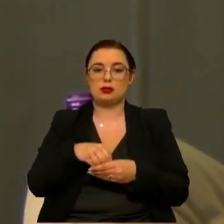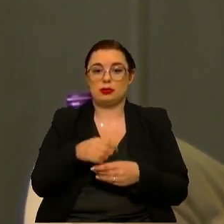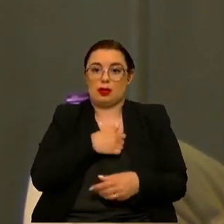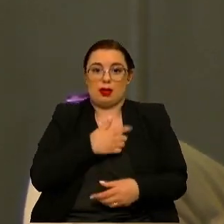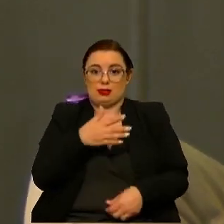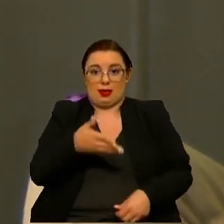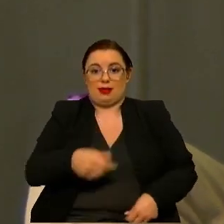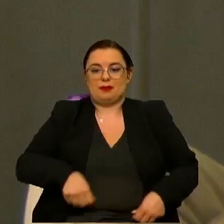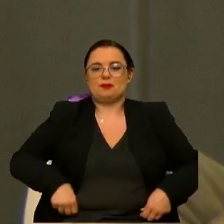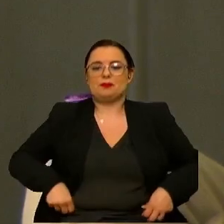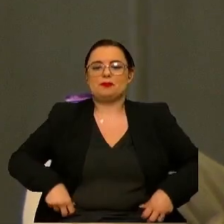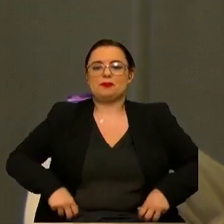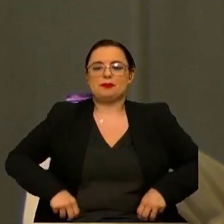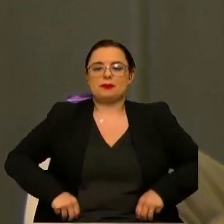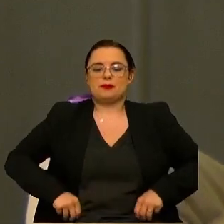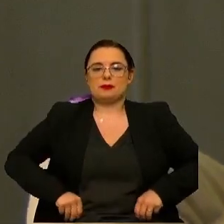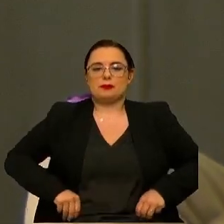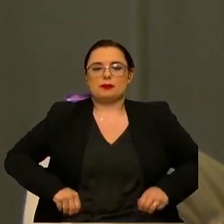that we have